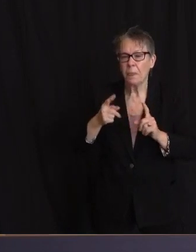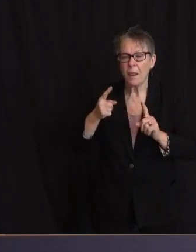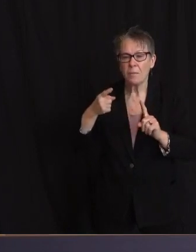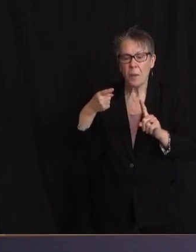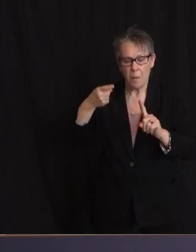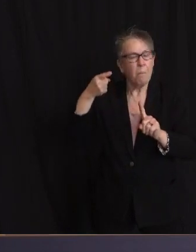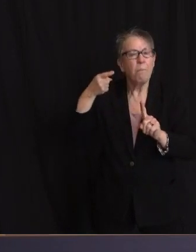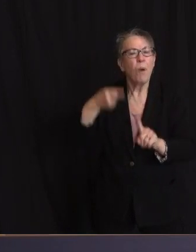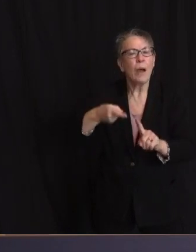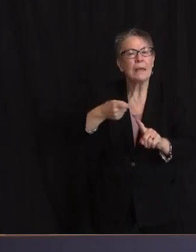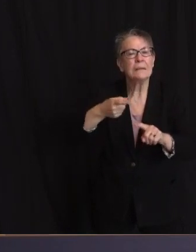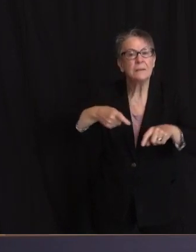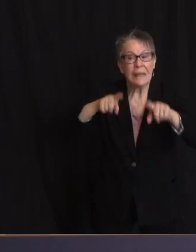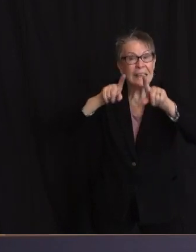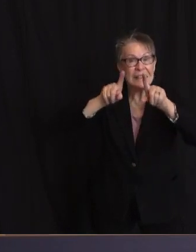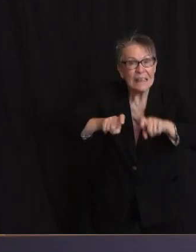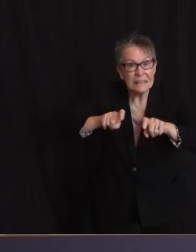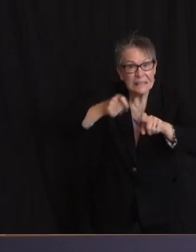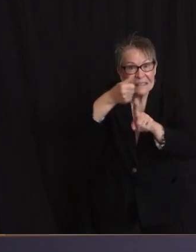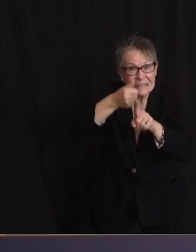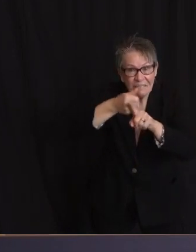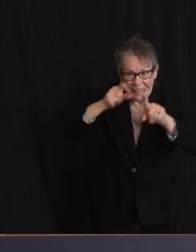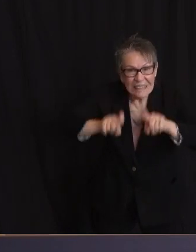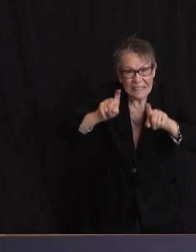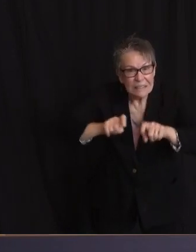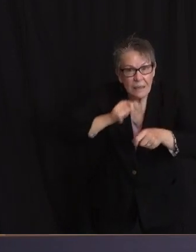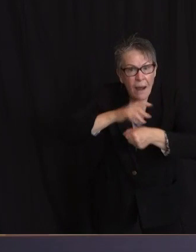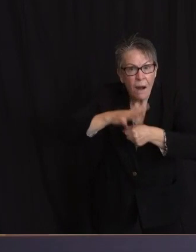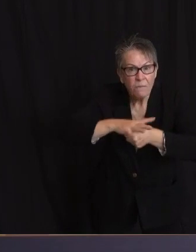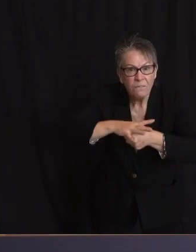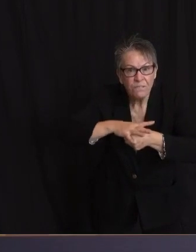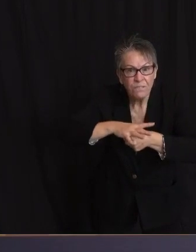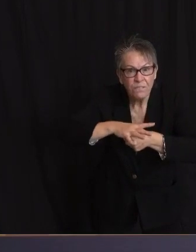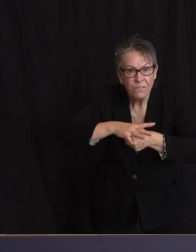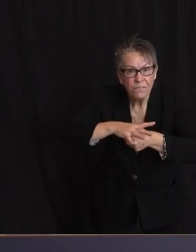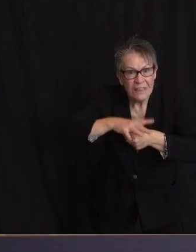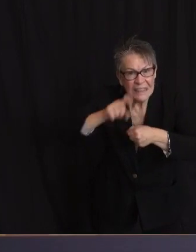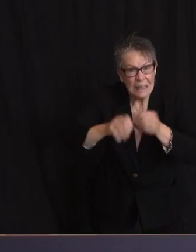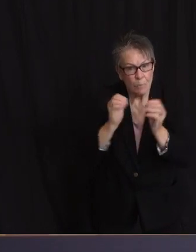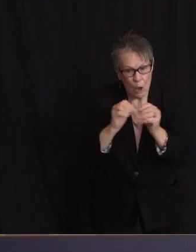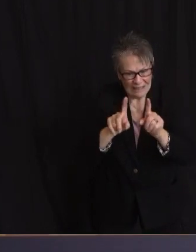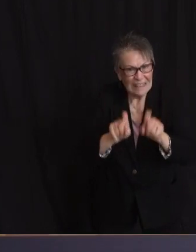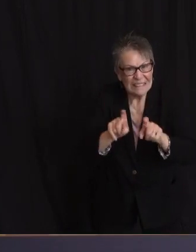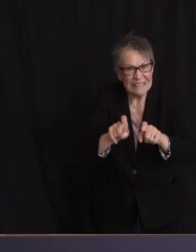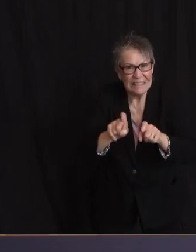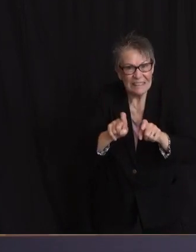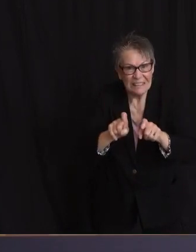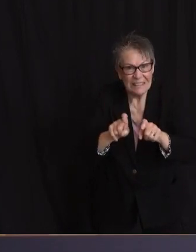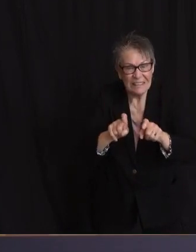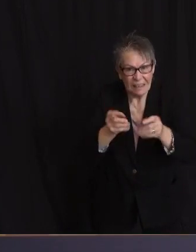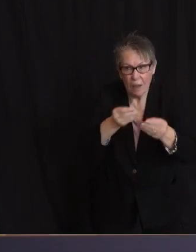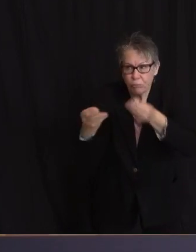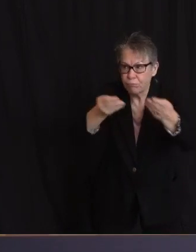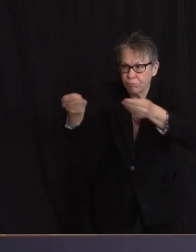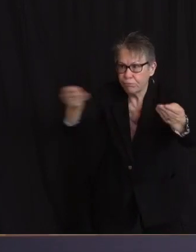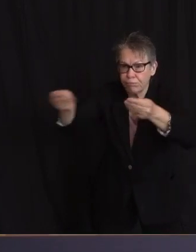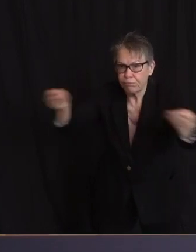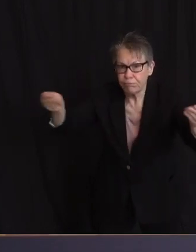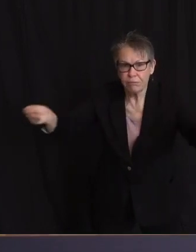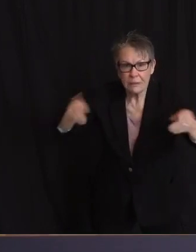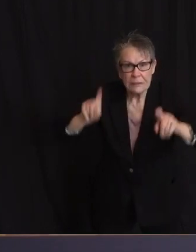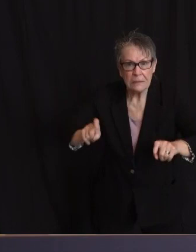healthcare infrastructure that we're going to need to give everyone the confidence. Forget us for a second, everybody else out there, the confidence that it's safe to get back on